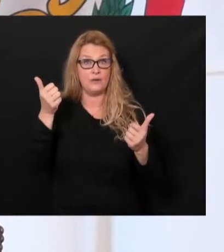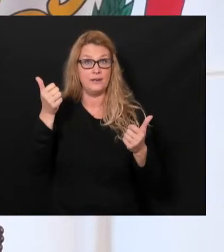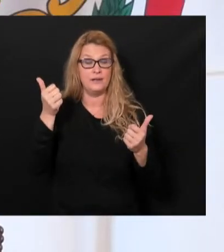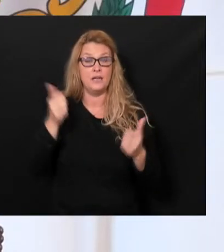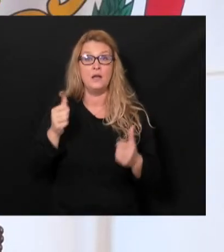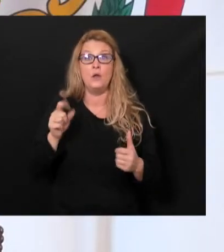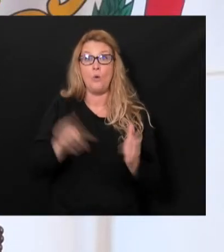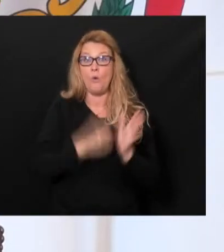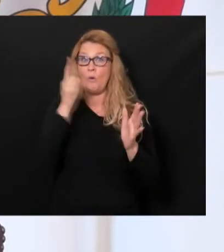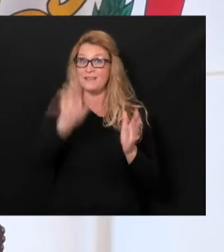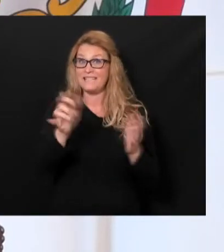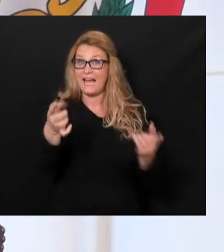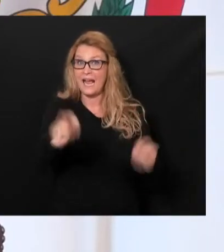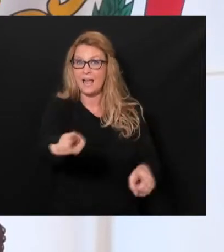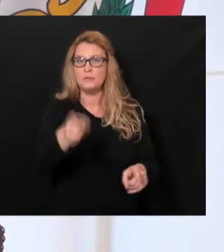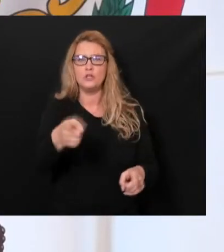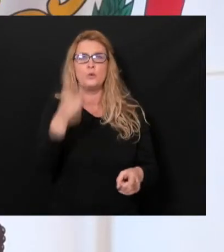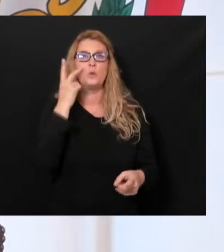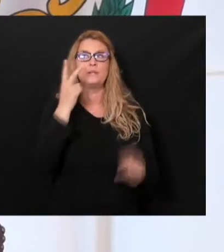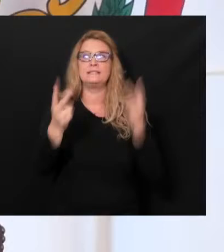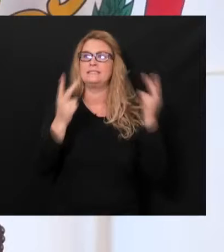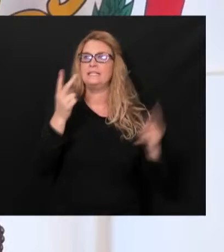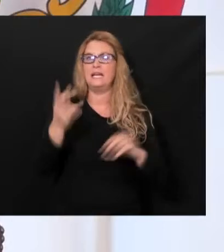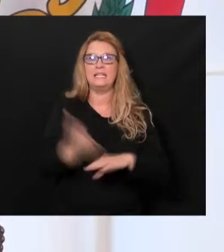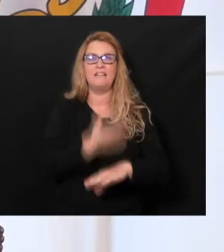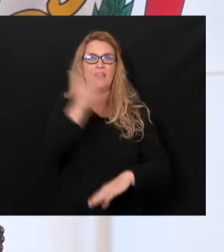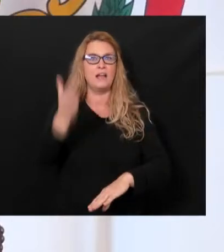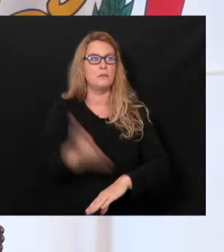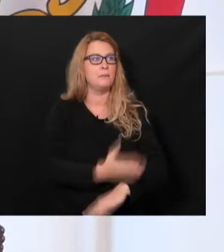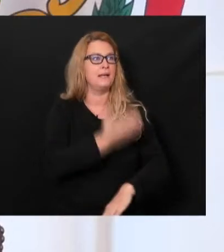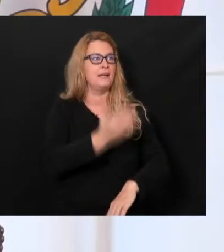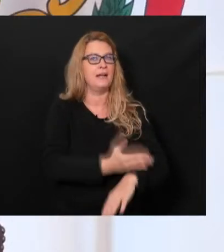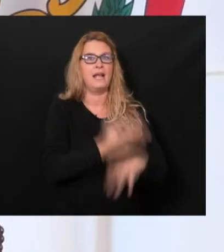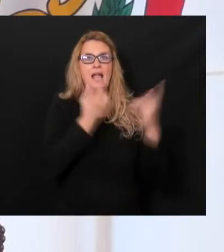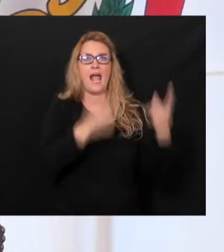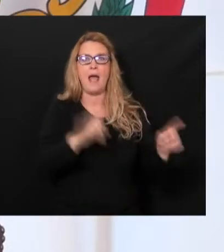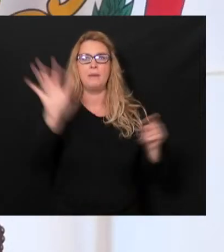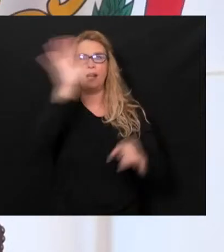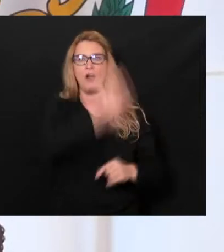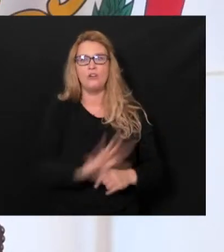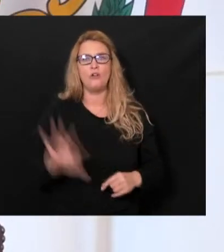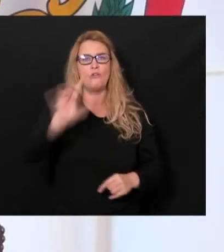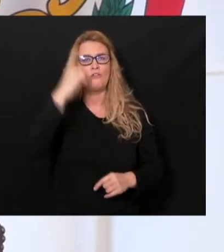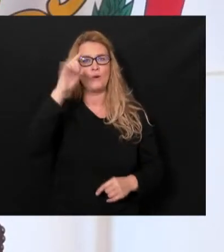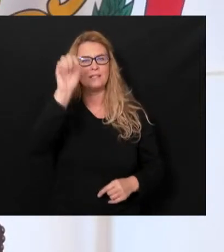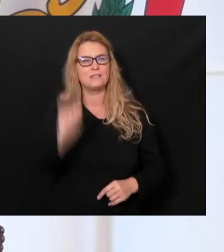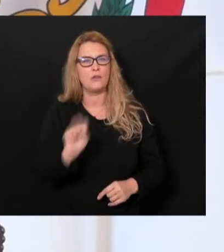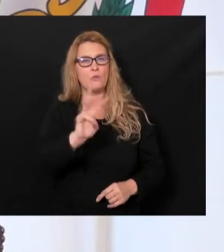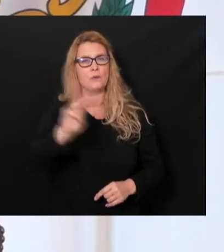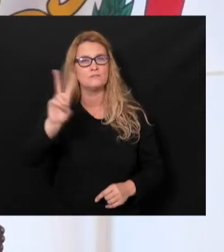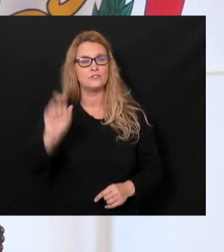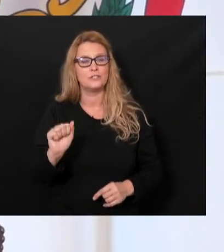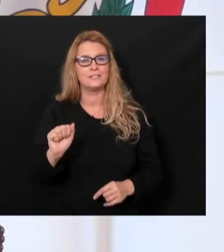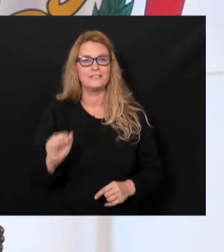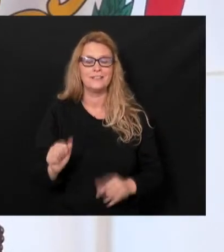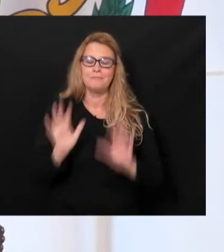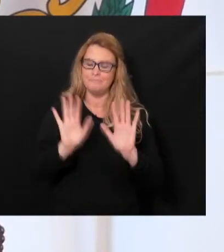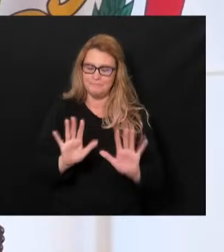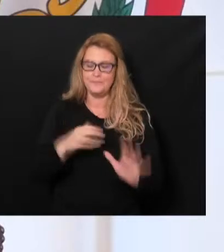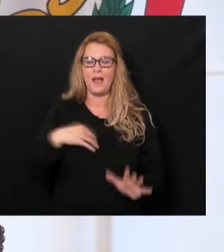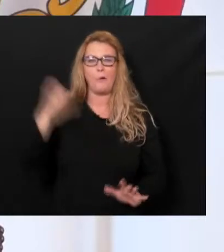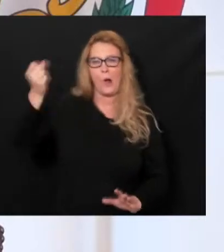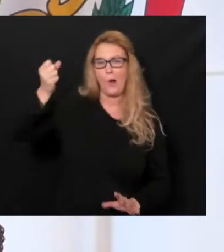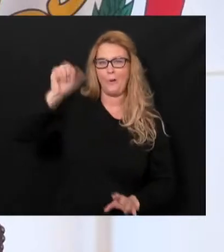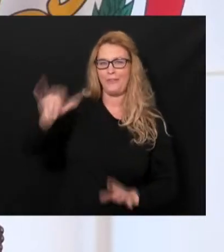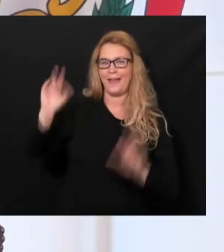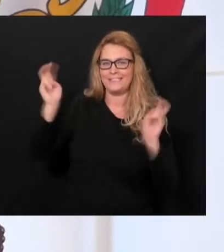the rebirth of our entire state, but I think that's the ticket for southern West Virginia. But like I said, I won't get into that now,